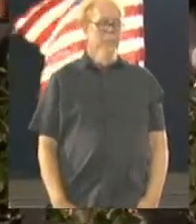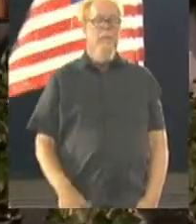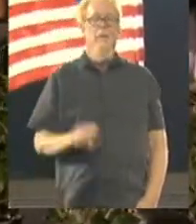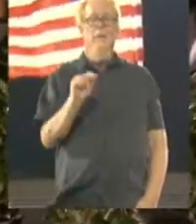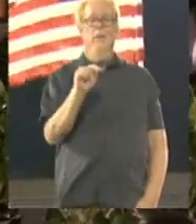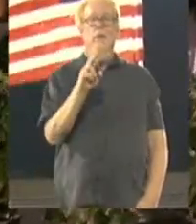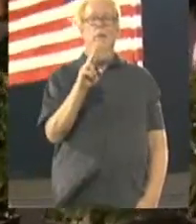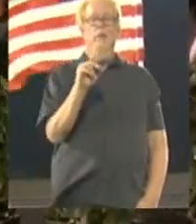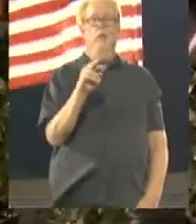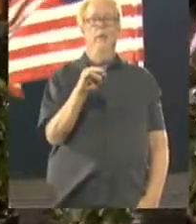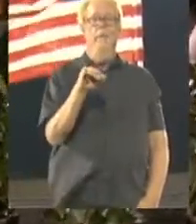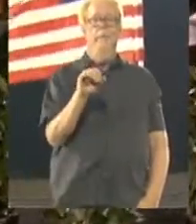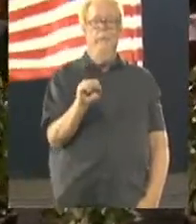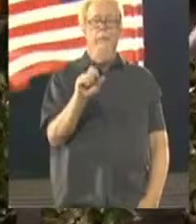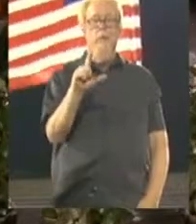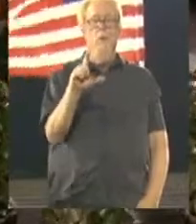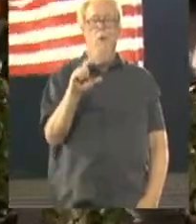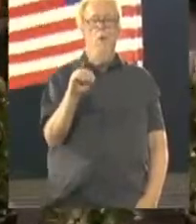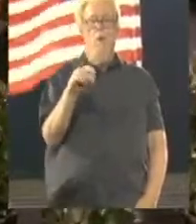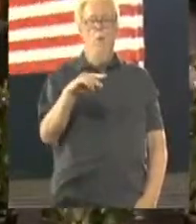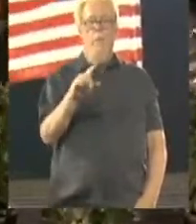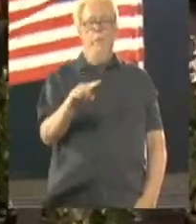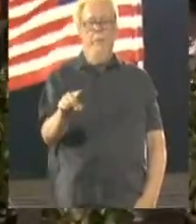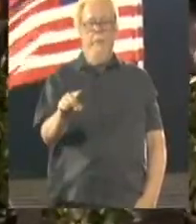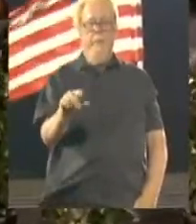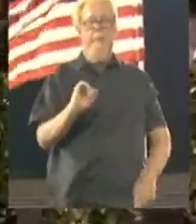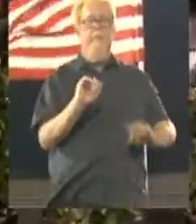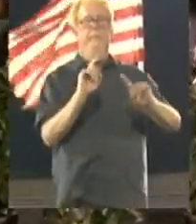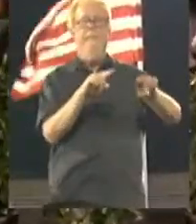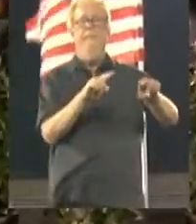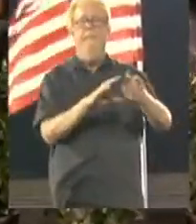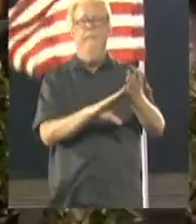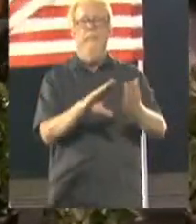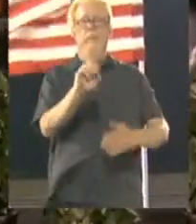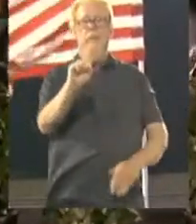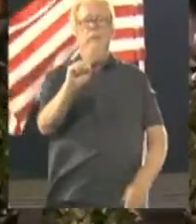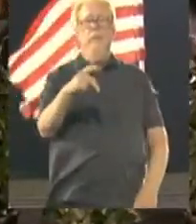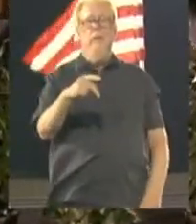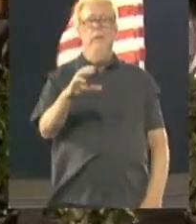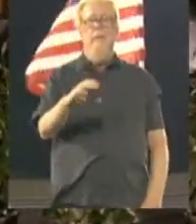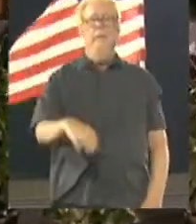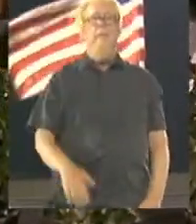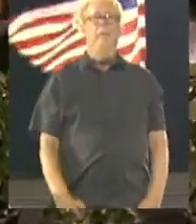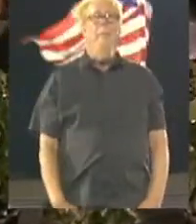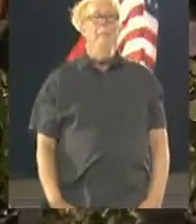Travis Lopez will be attending St. Philip's College.